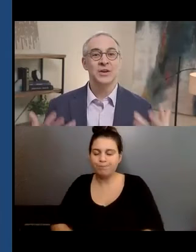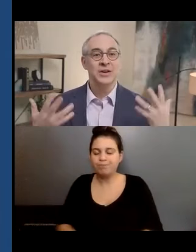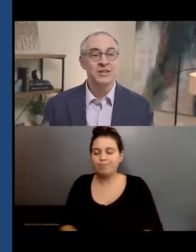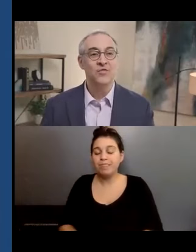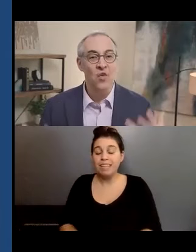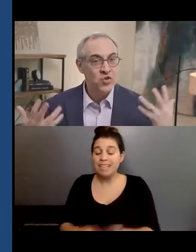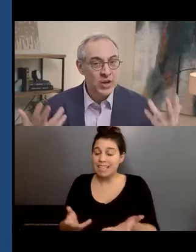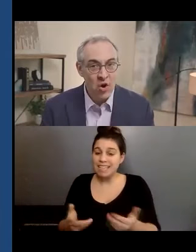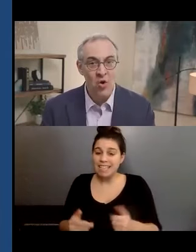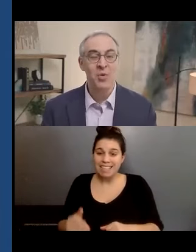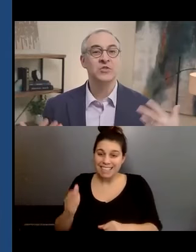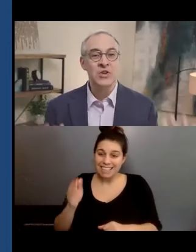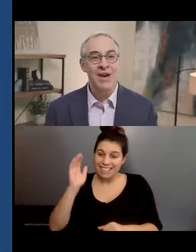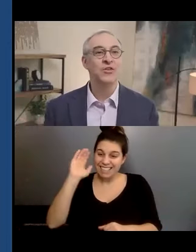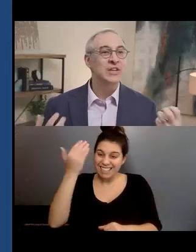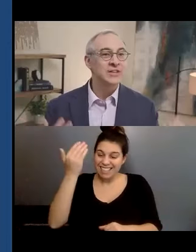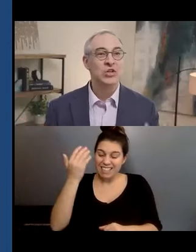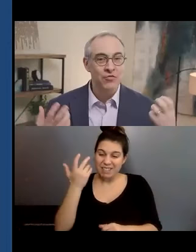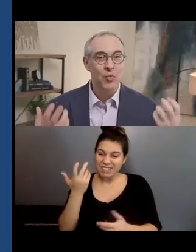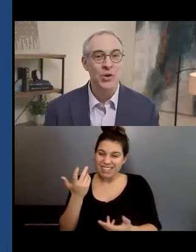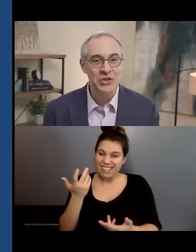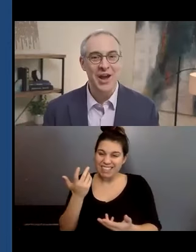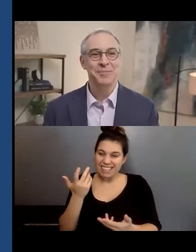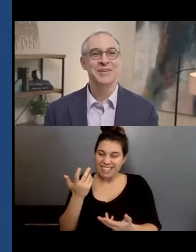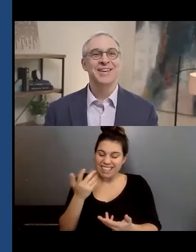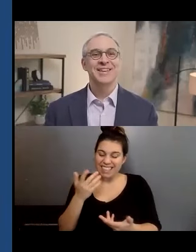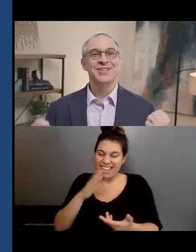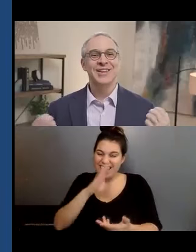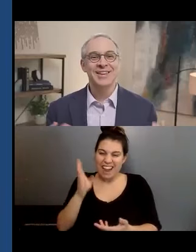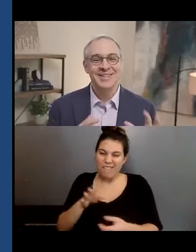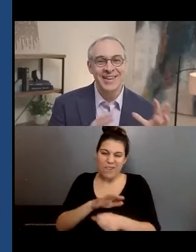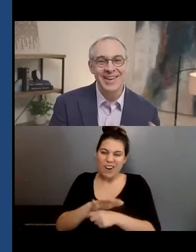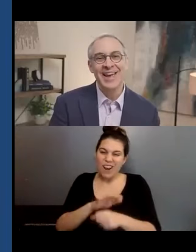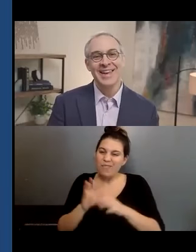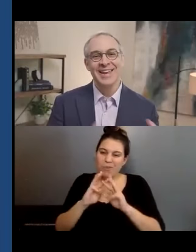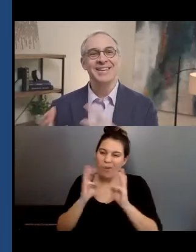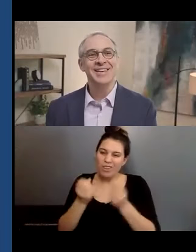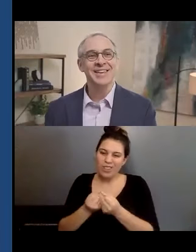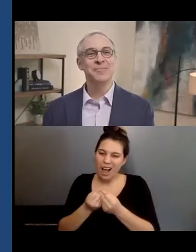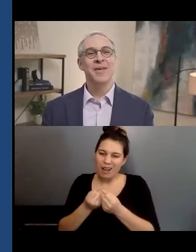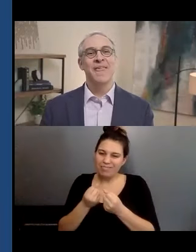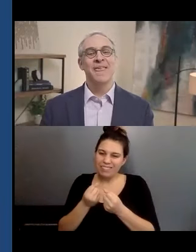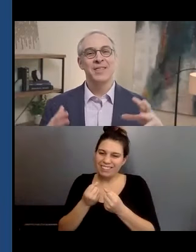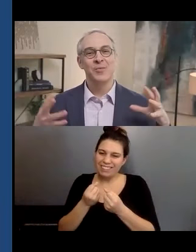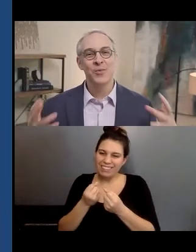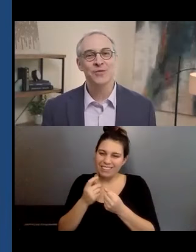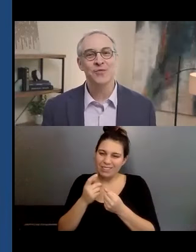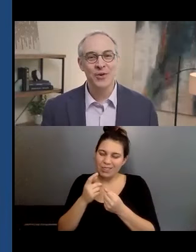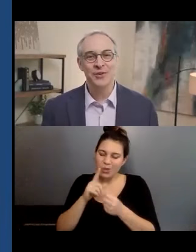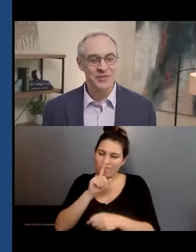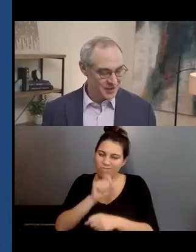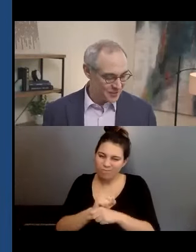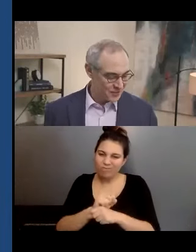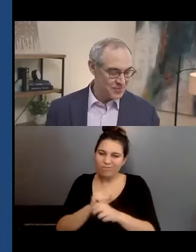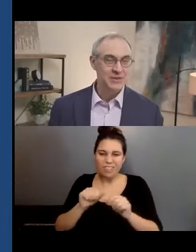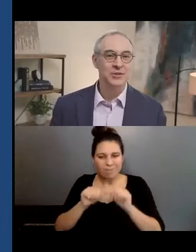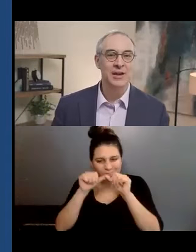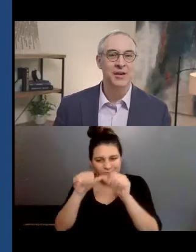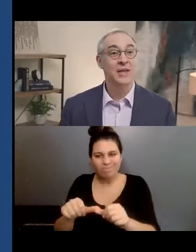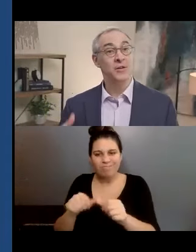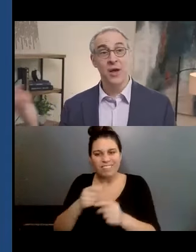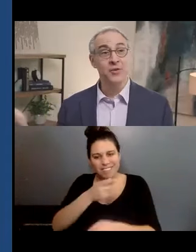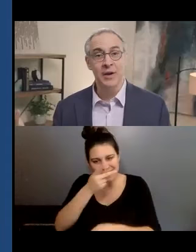you can almost never give enough workshops to get and keep the workforce of